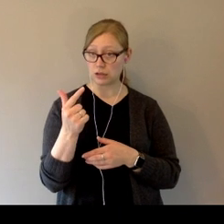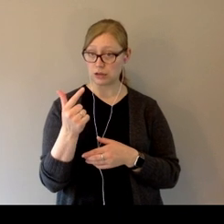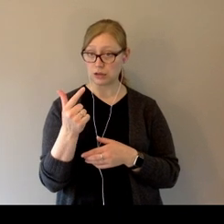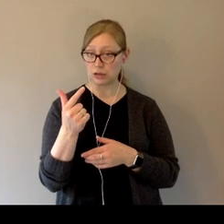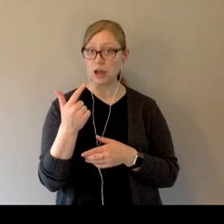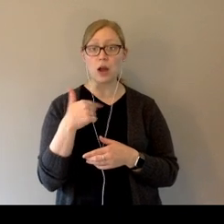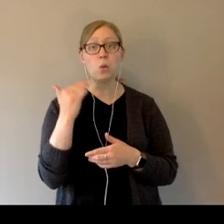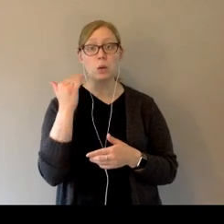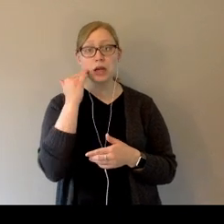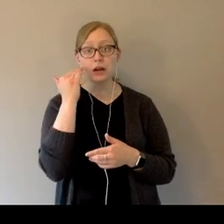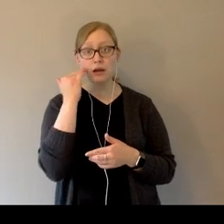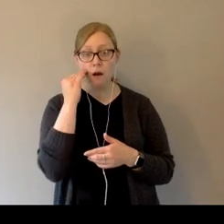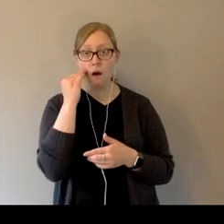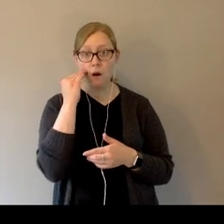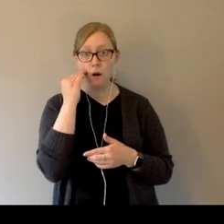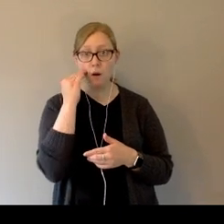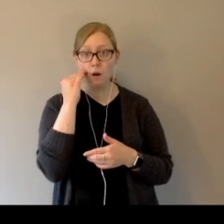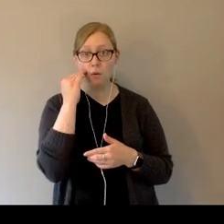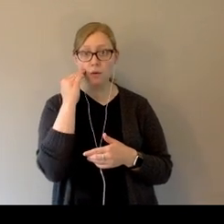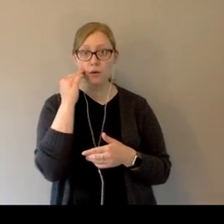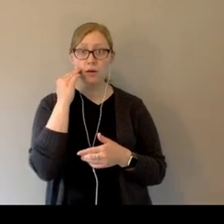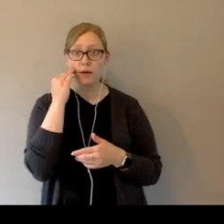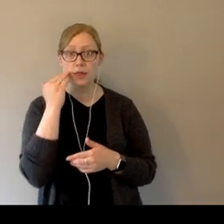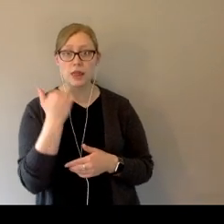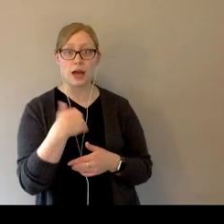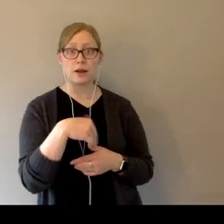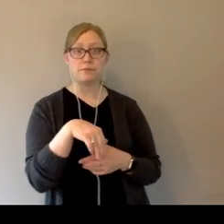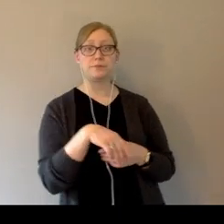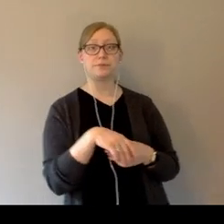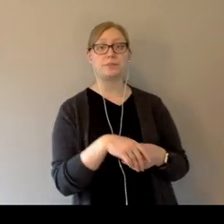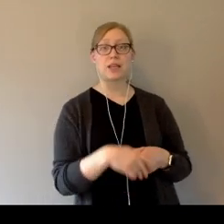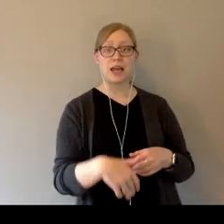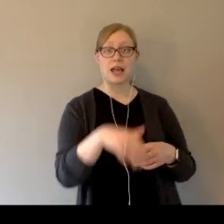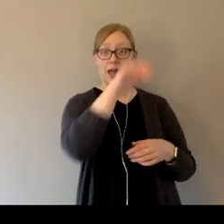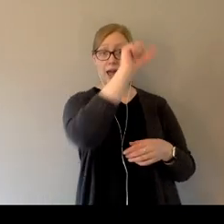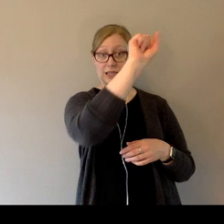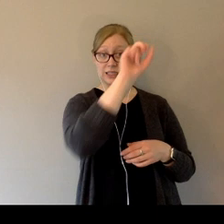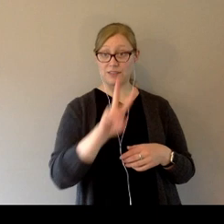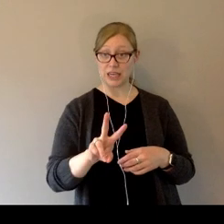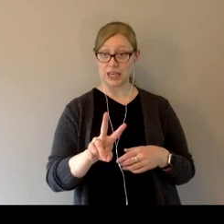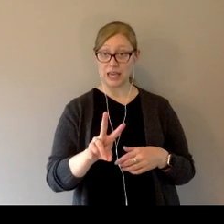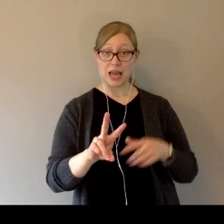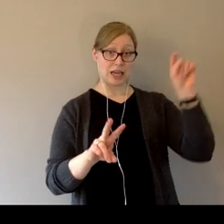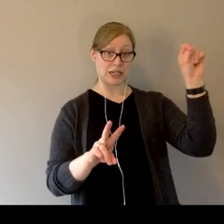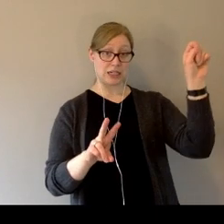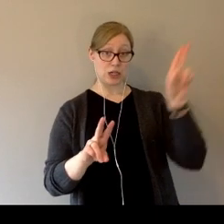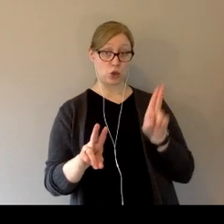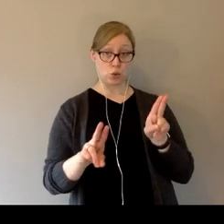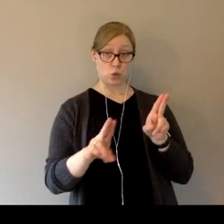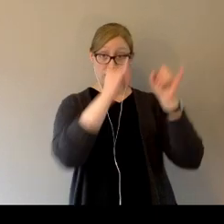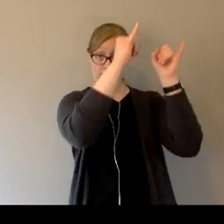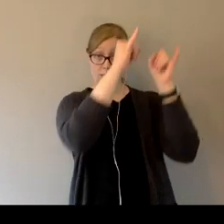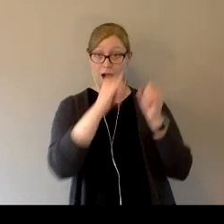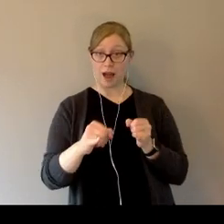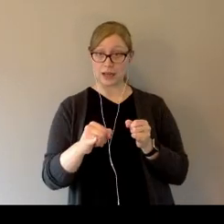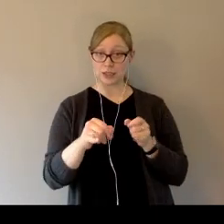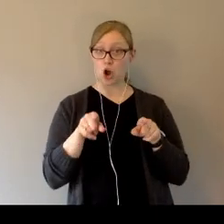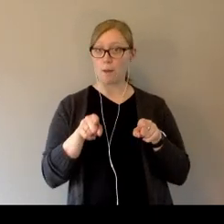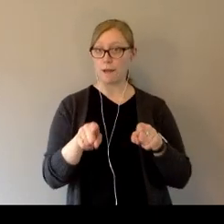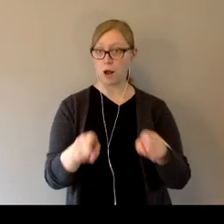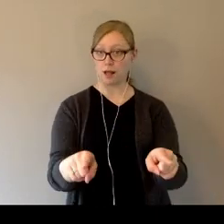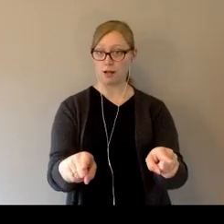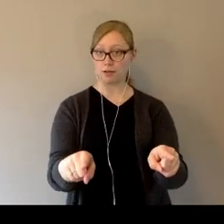view are parallel lines. Well, if these are parallel lines, then these other angles on the other